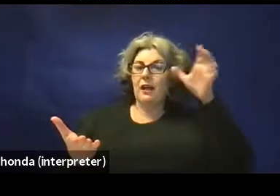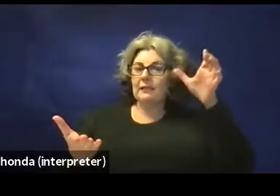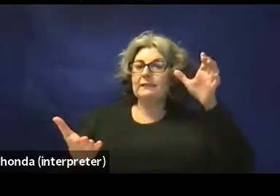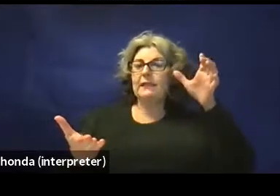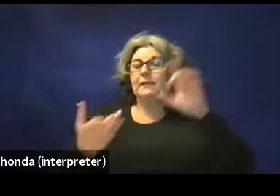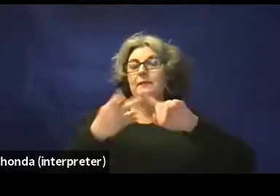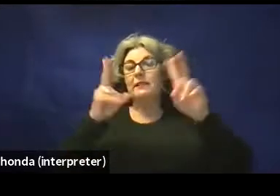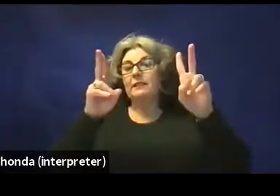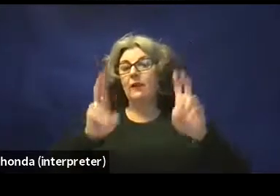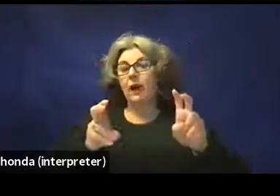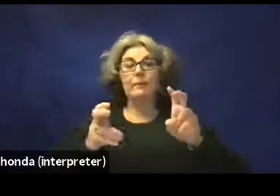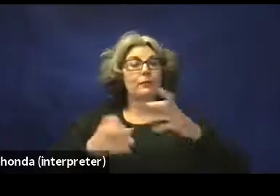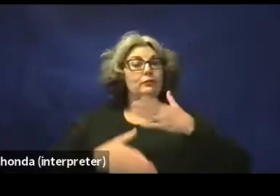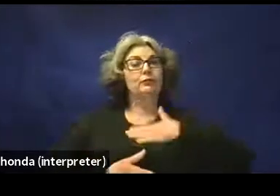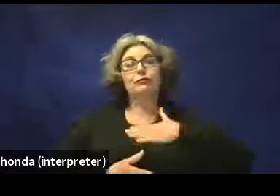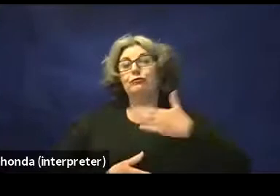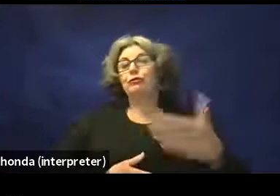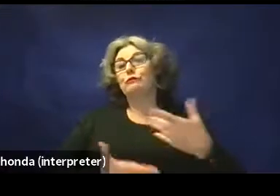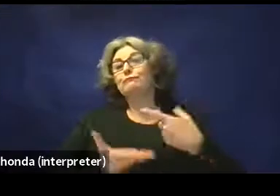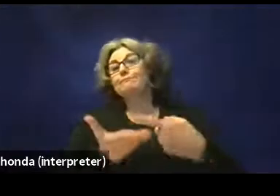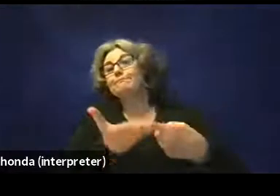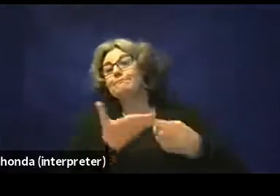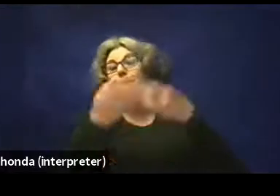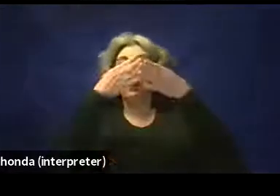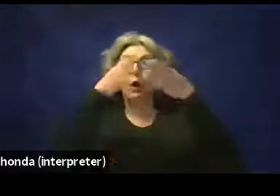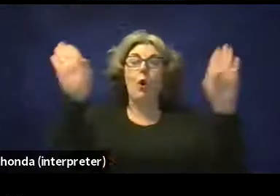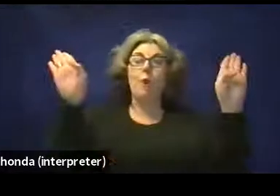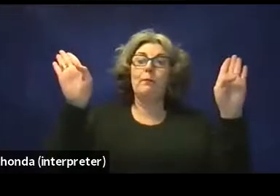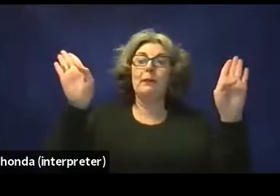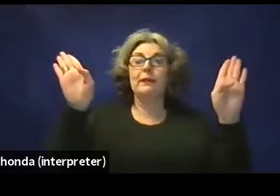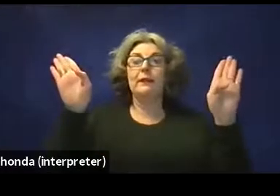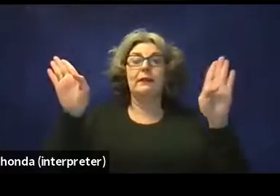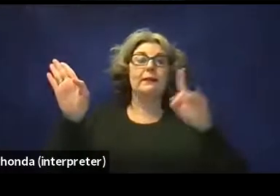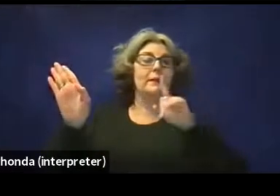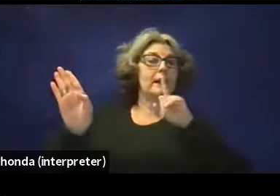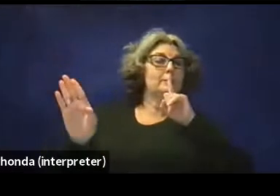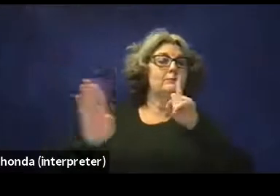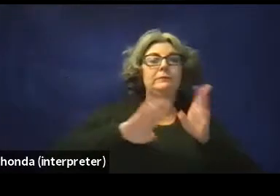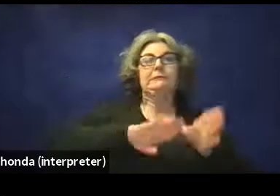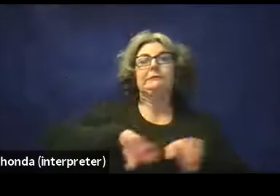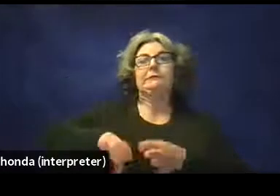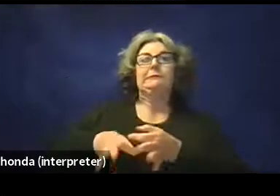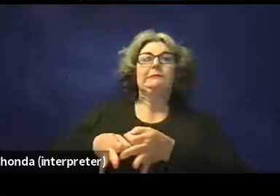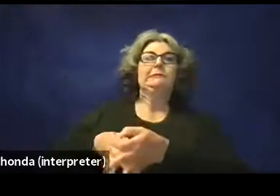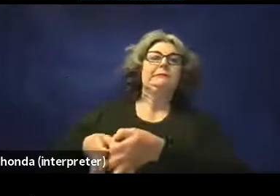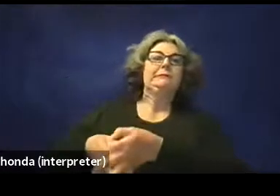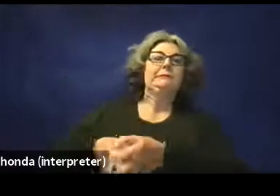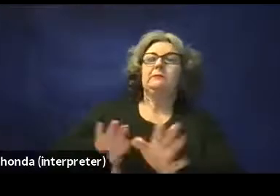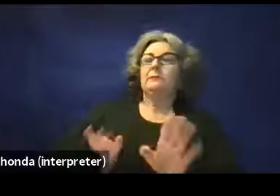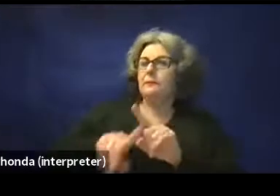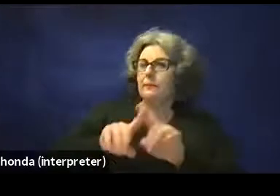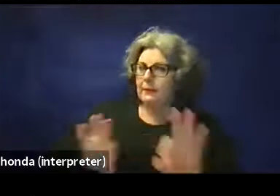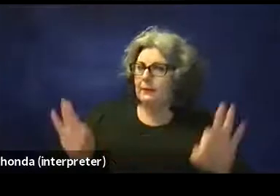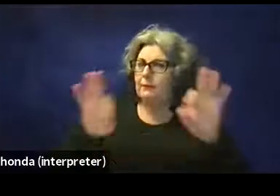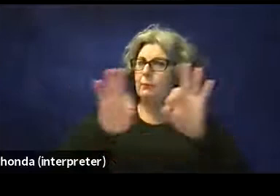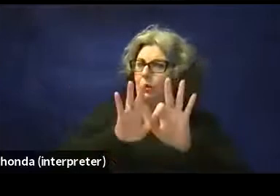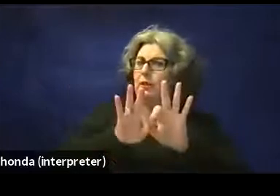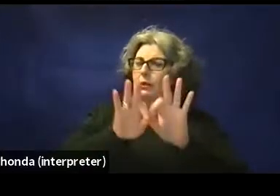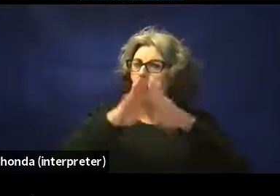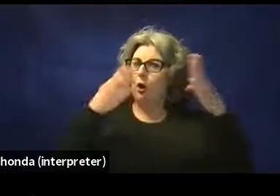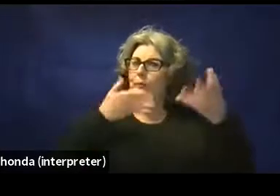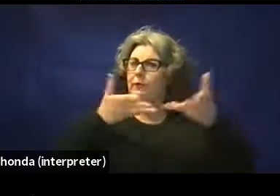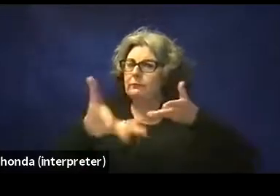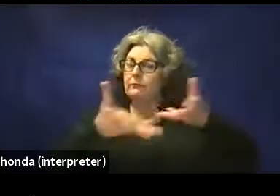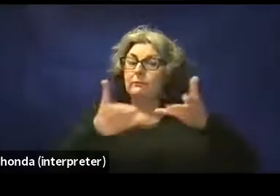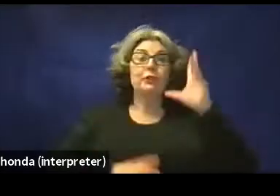and topics on the table to discuss, and not just sweeping them under the rug and assuming that students would know